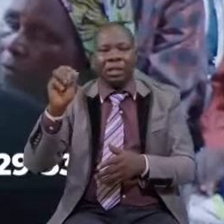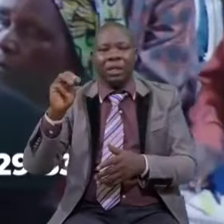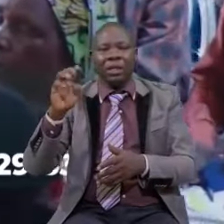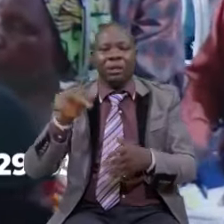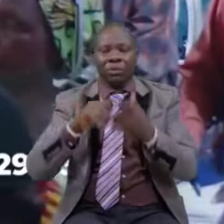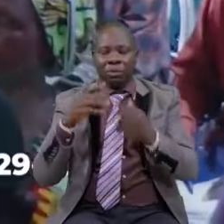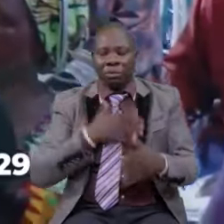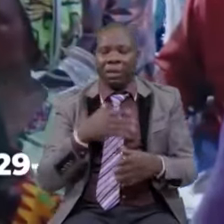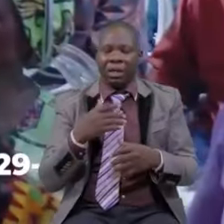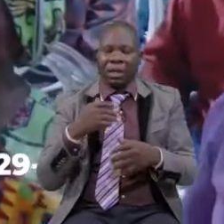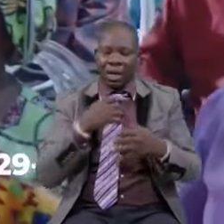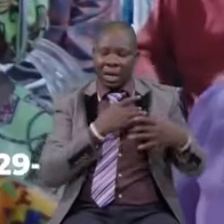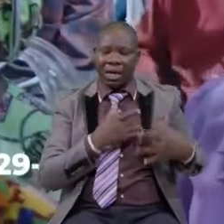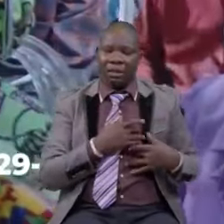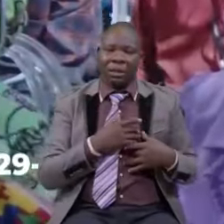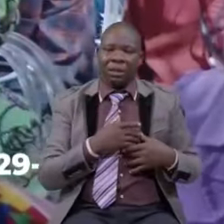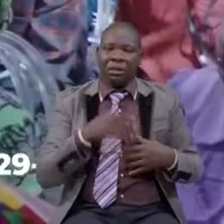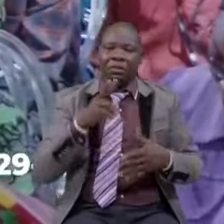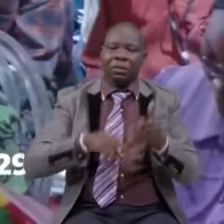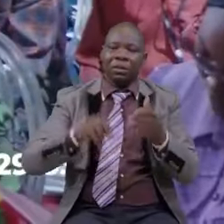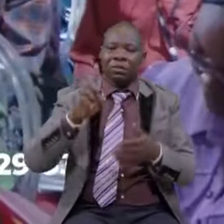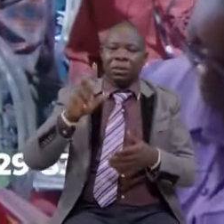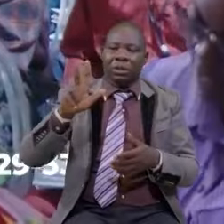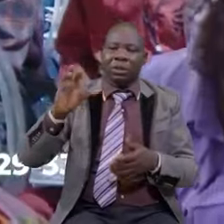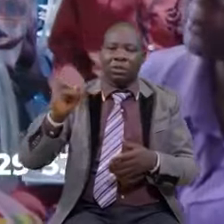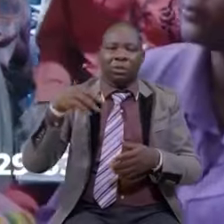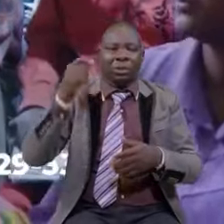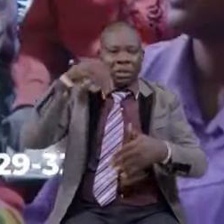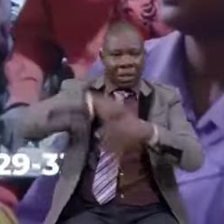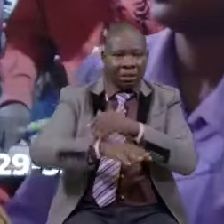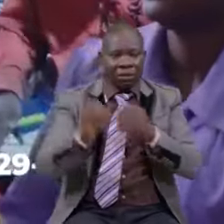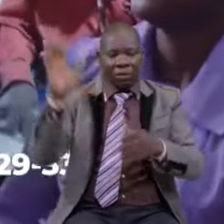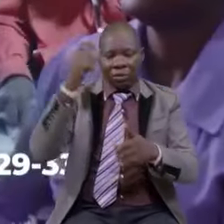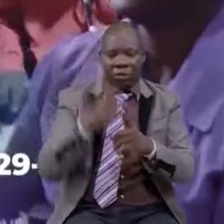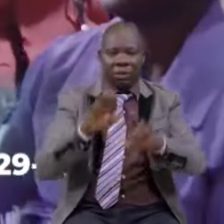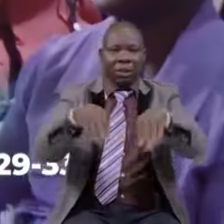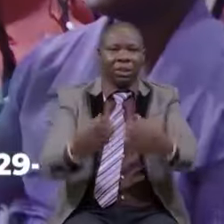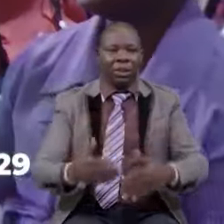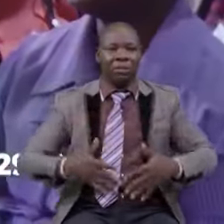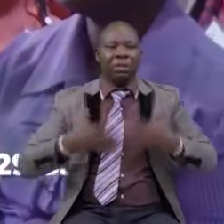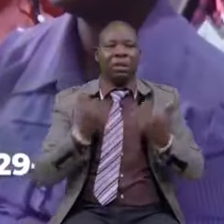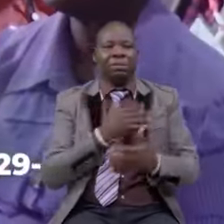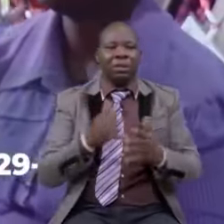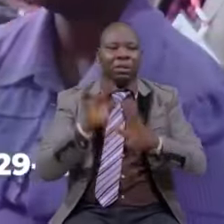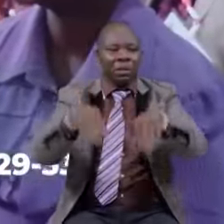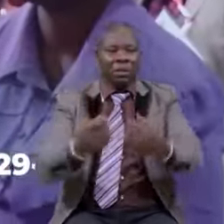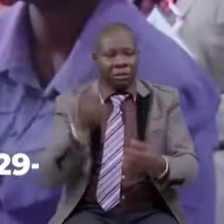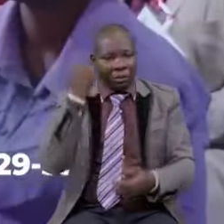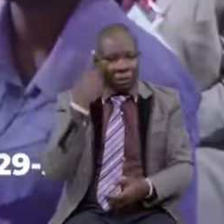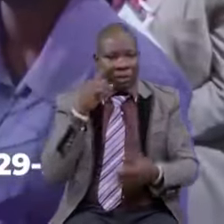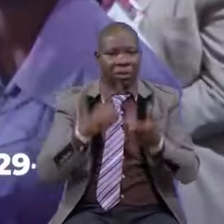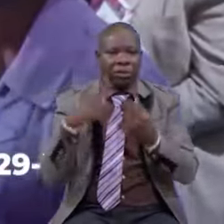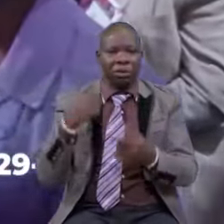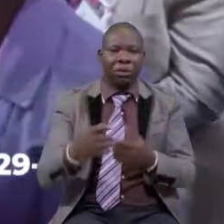the entrance of thy words giveth light, it giveth understanding unto